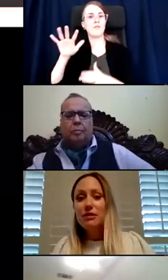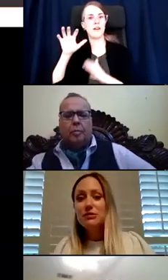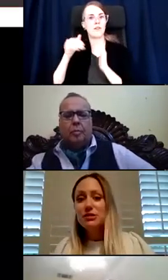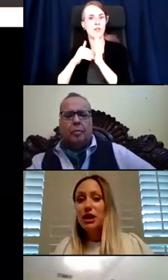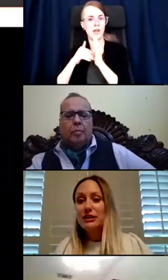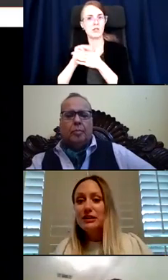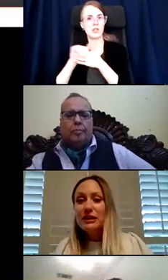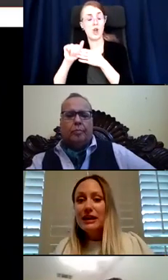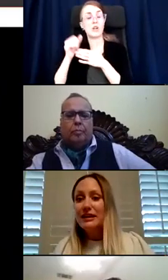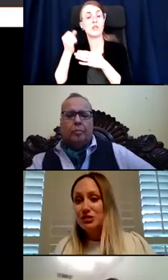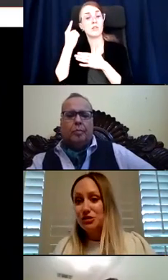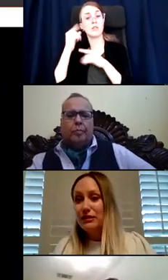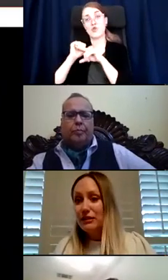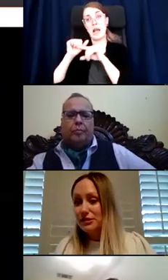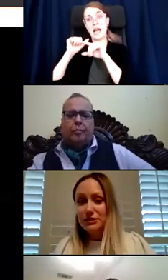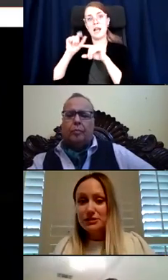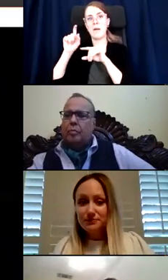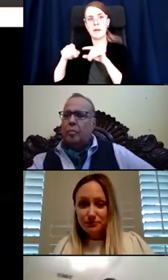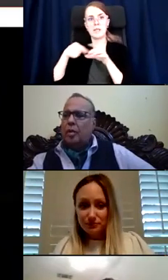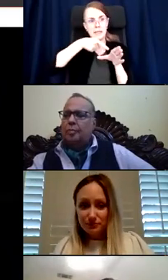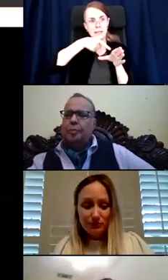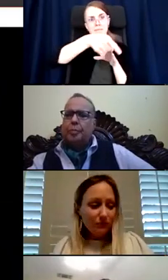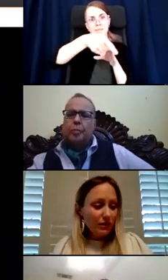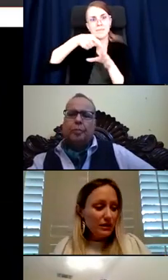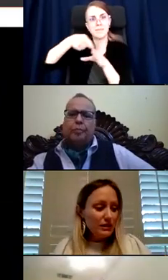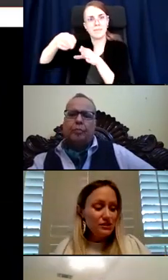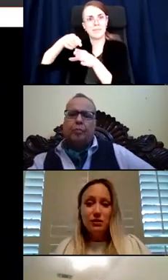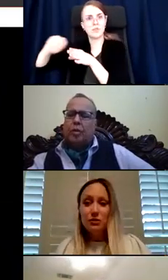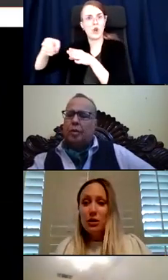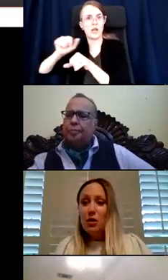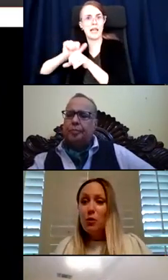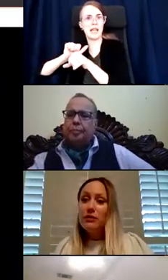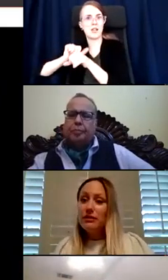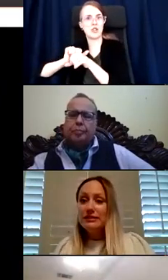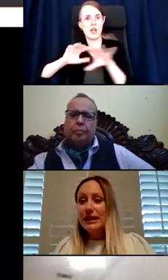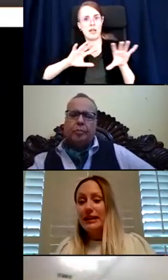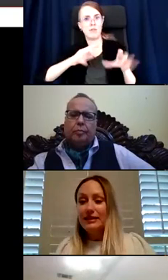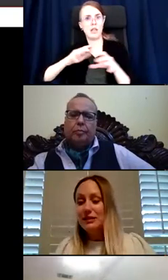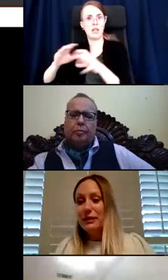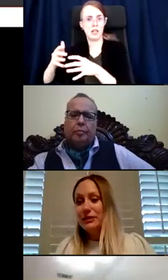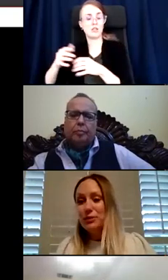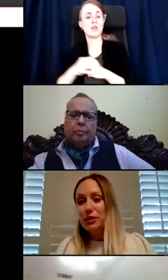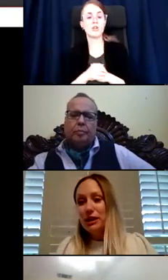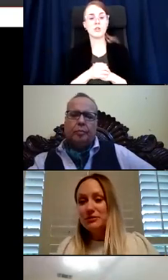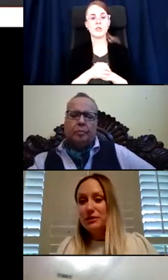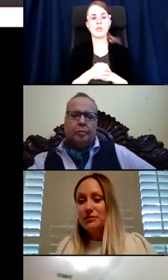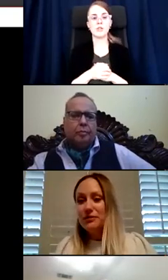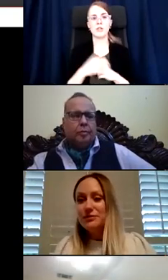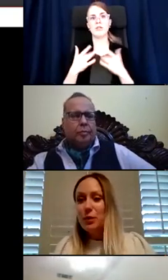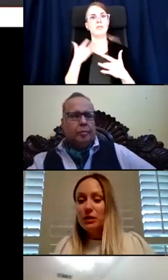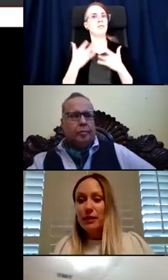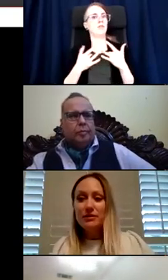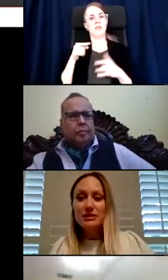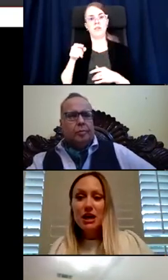in one of those targeted industry clusters. And so one of the exciting things about these programs, and